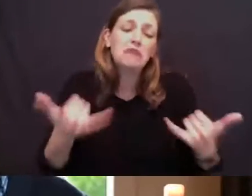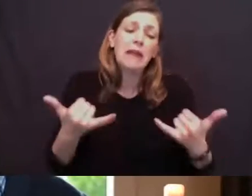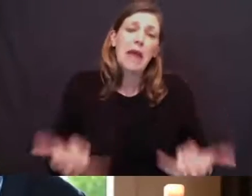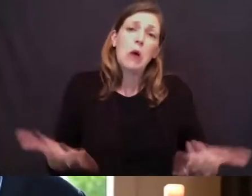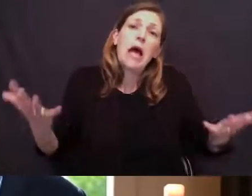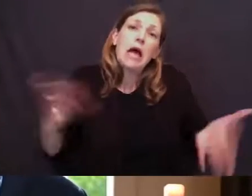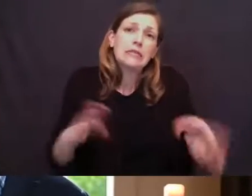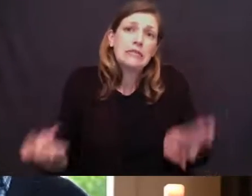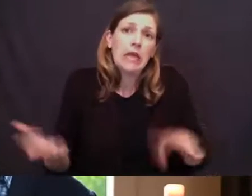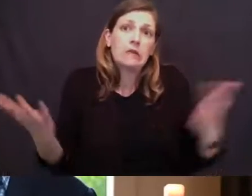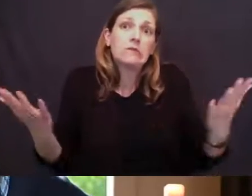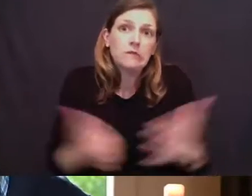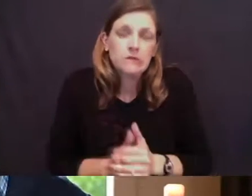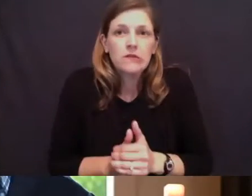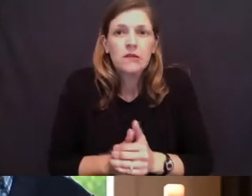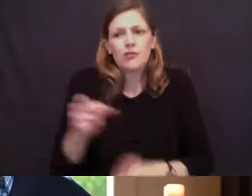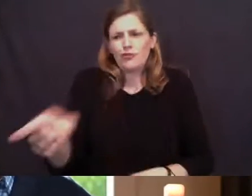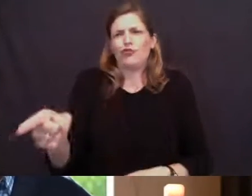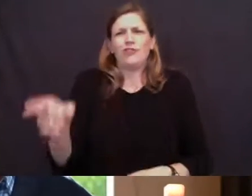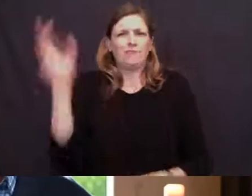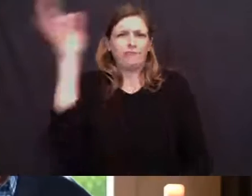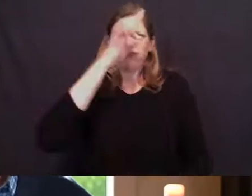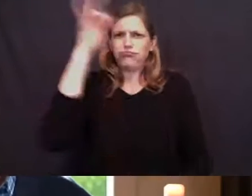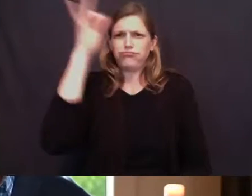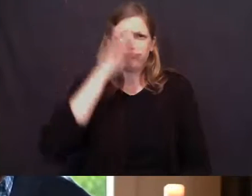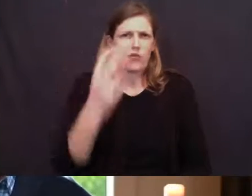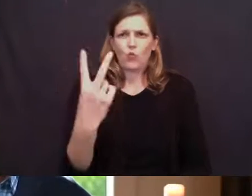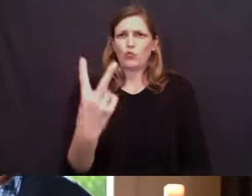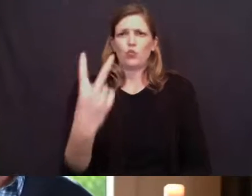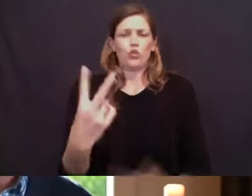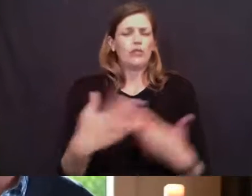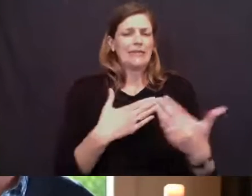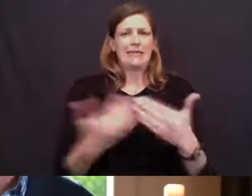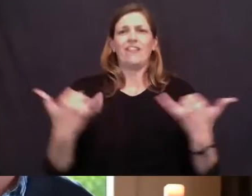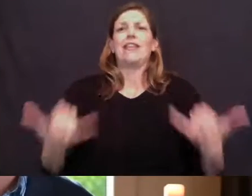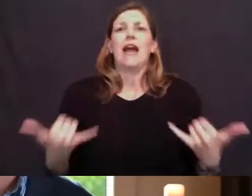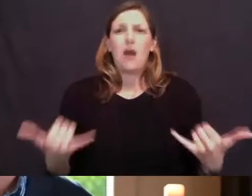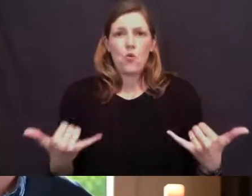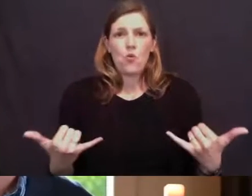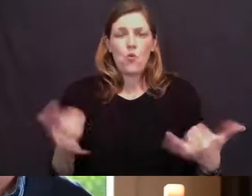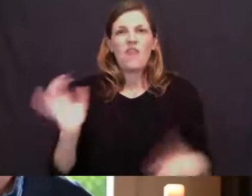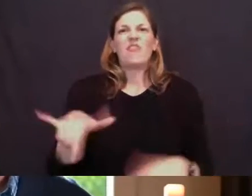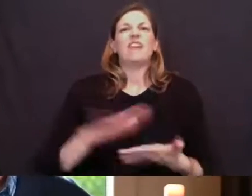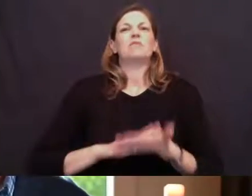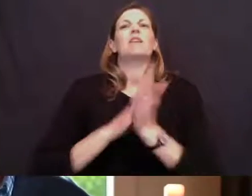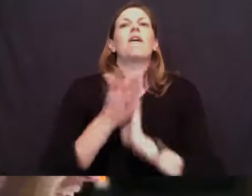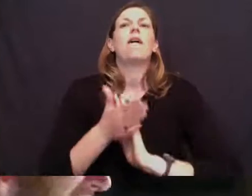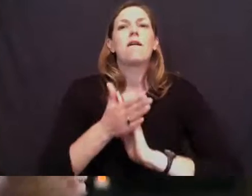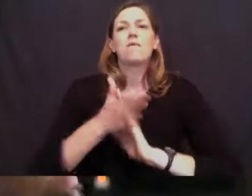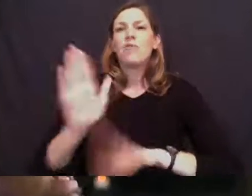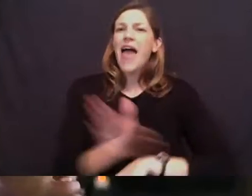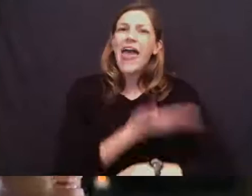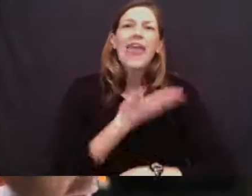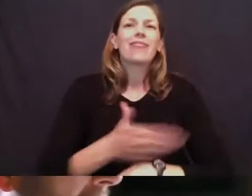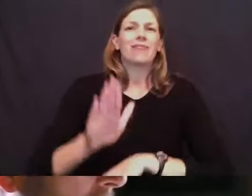is. She had no idea that those two words, even now, has become the anthem of Easter.